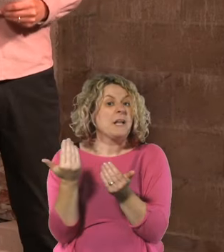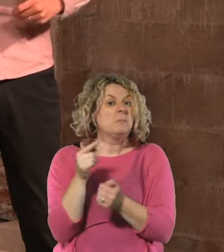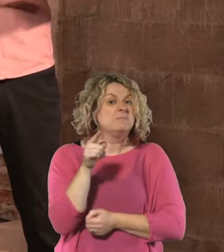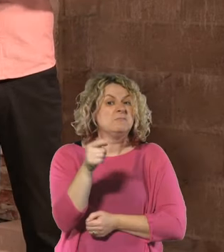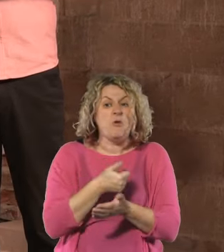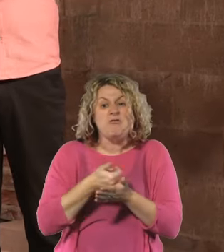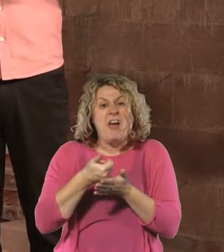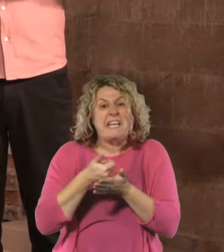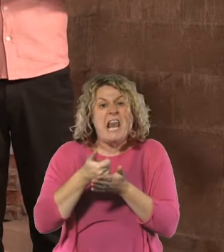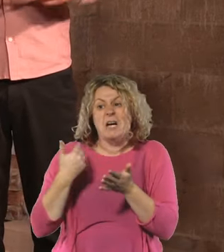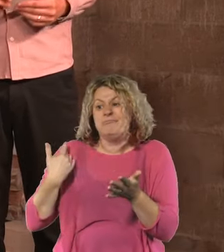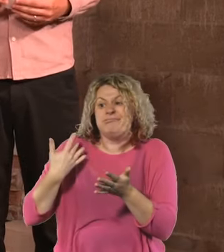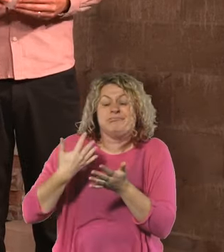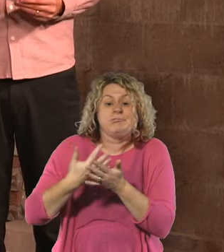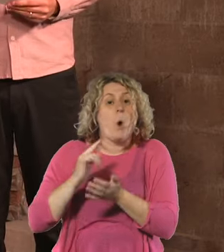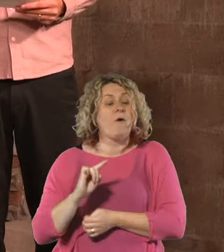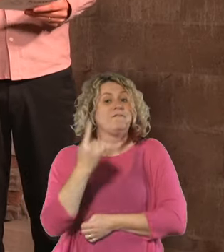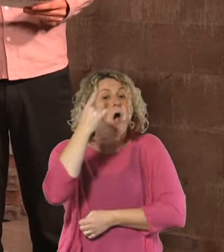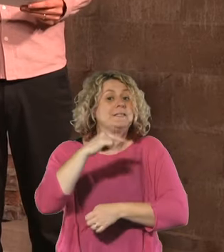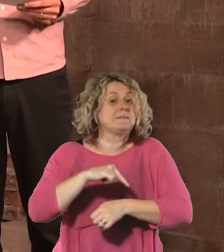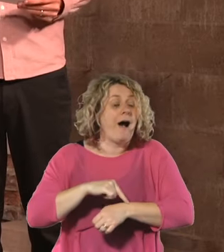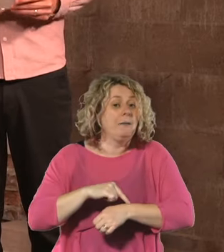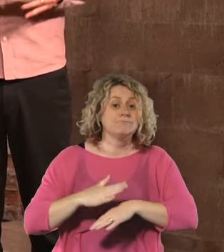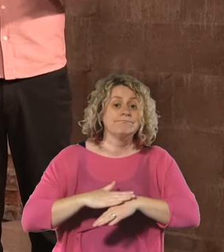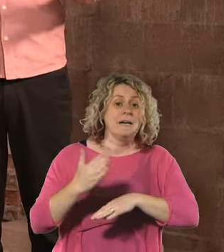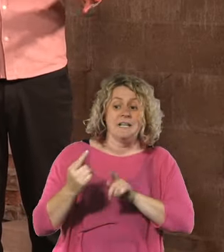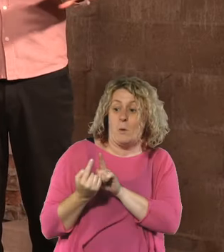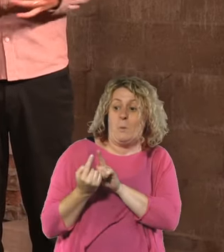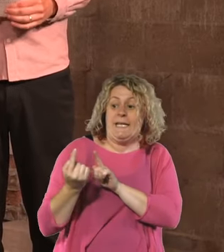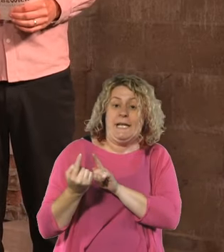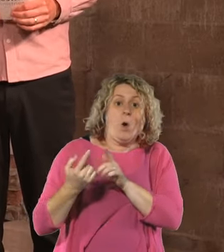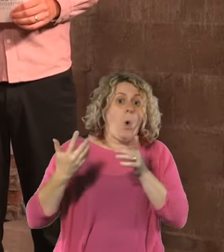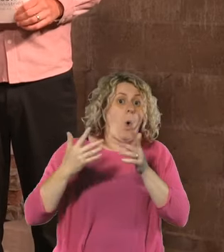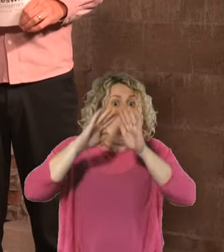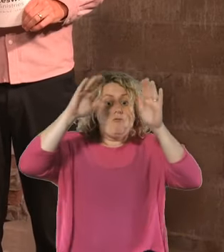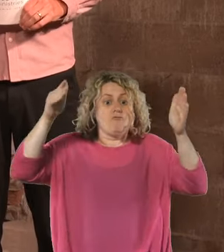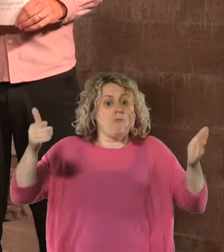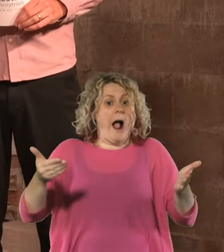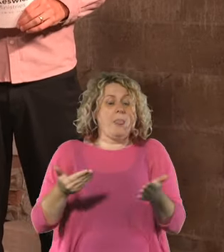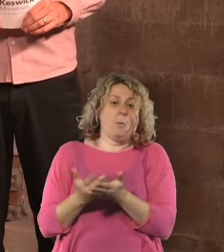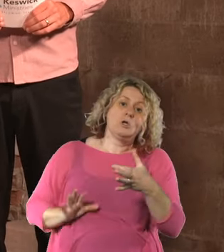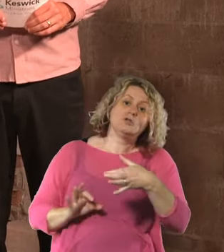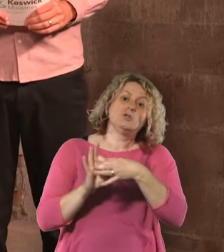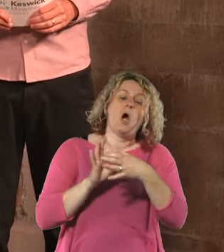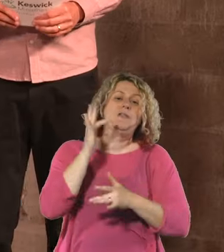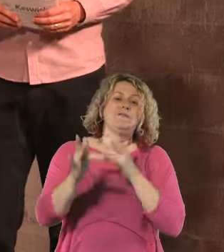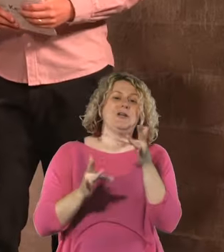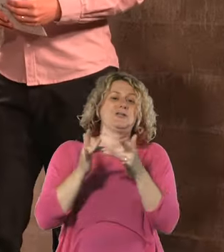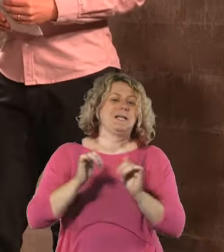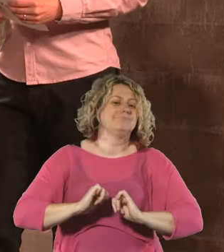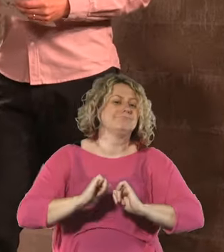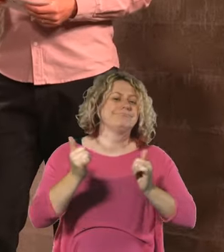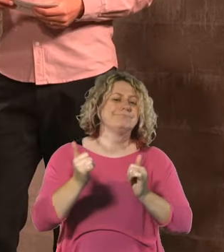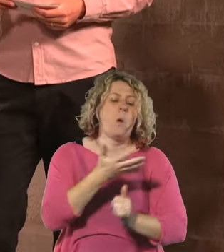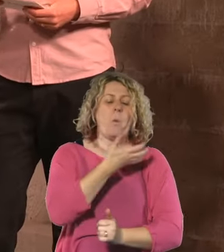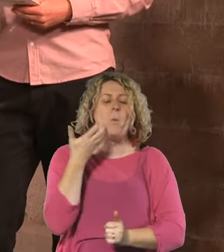tuning in from just down the road or from the other side of the world, it's great to have you join us. It really is, and we really